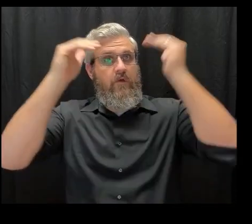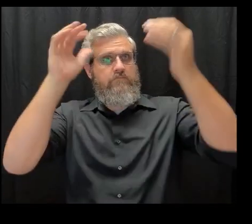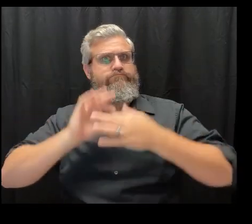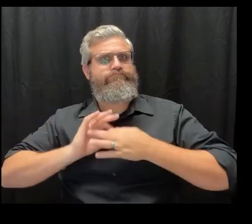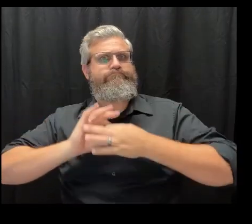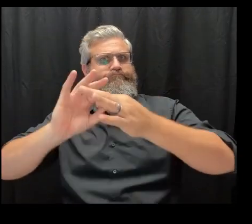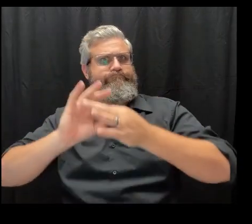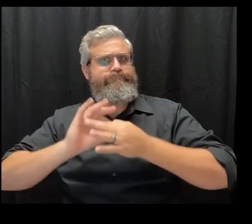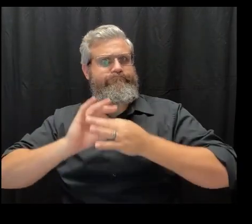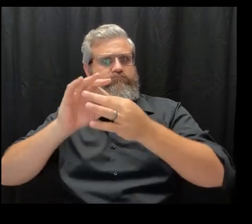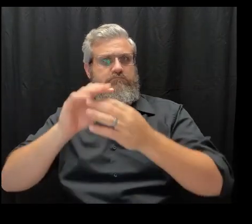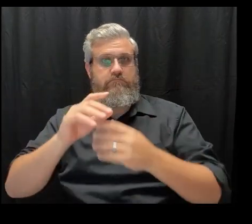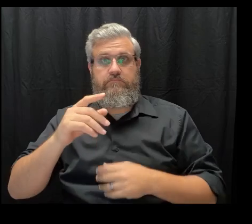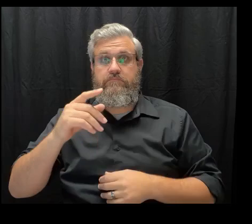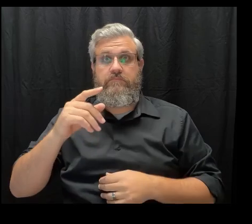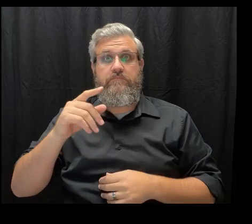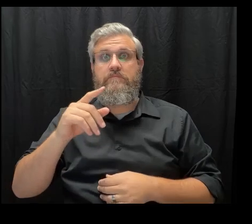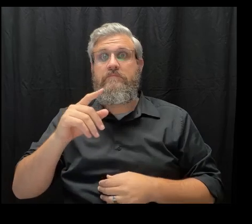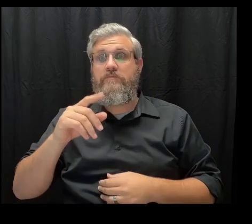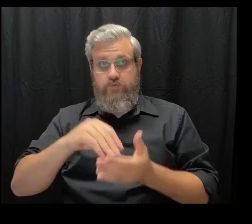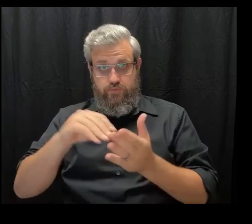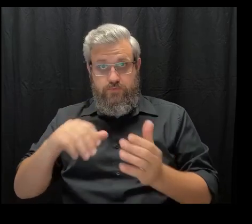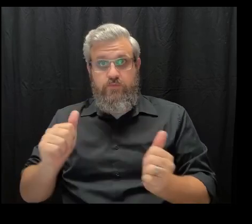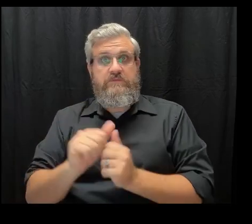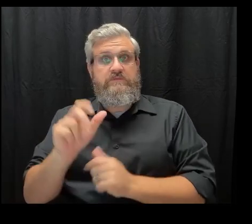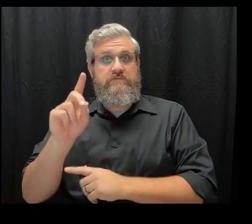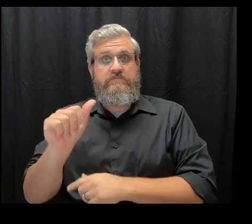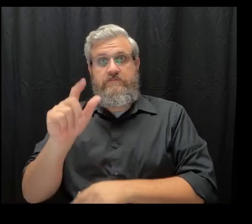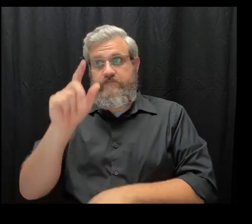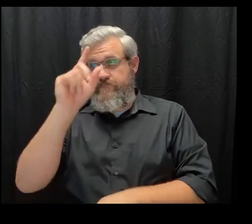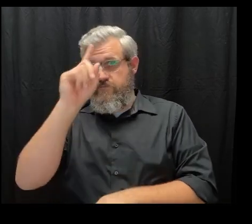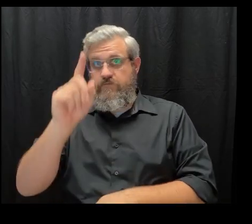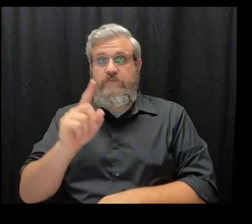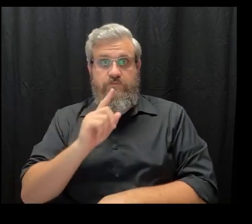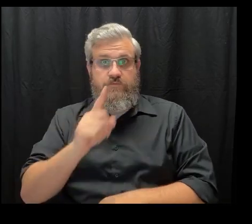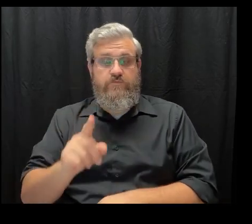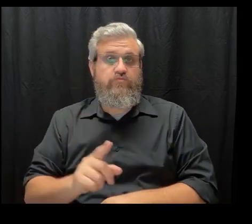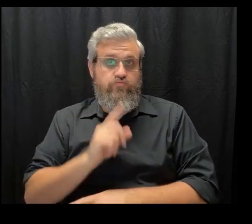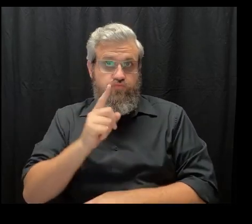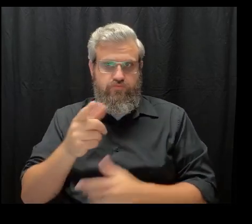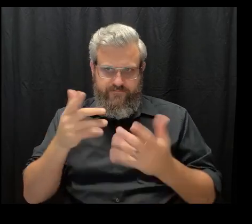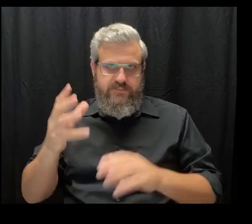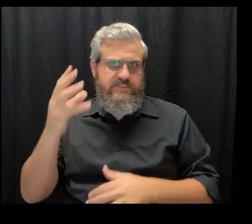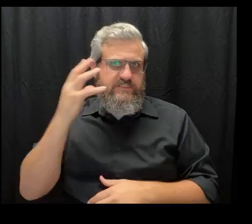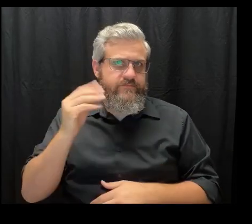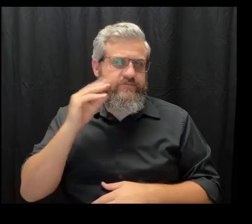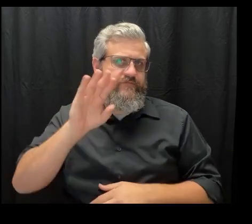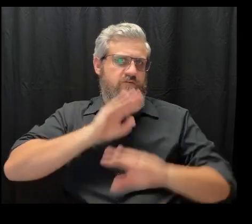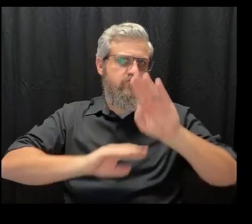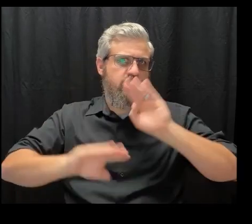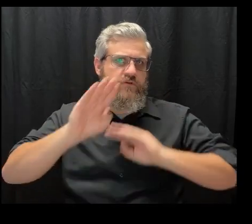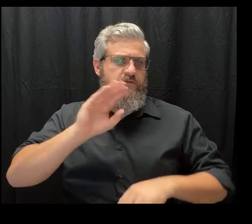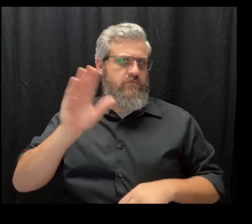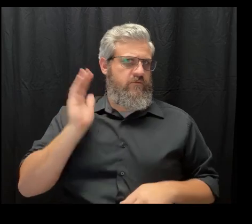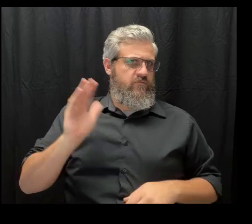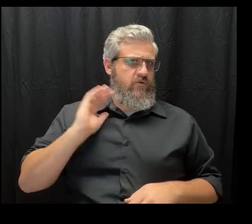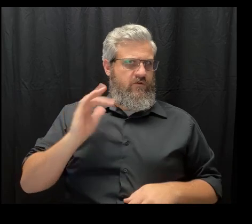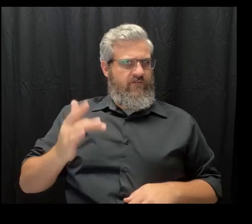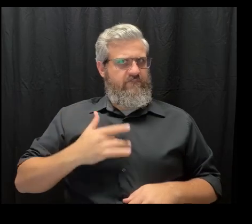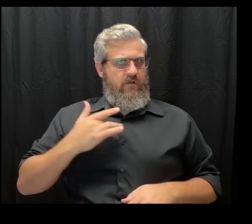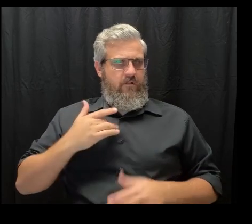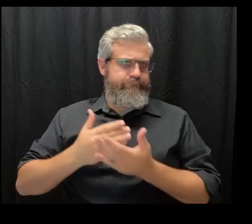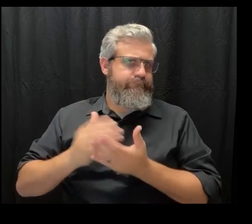is especially true for students with disabilities, who may have experienced frustration or exclusion in previous settings. Here's a